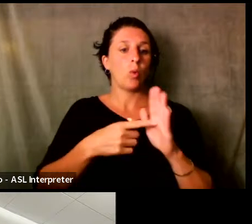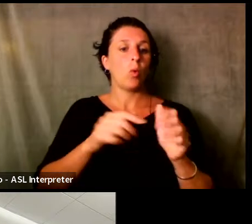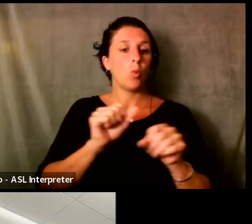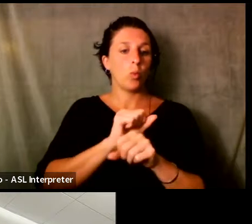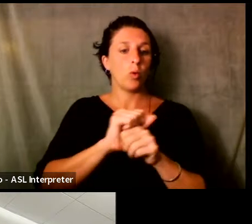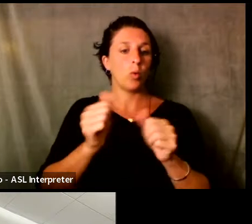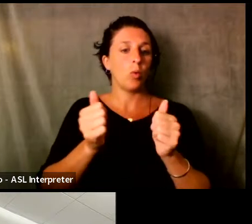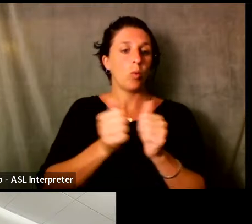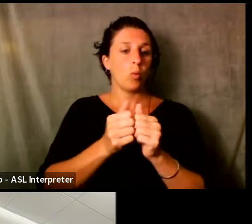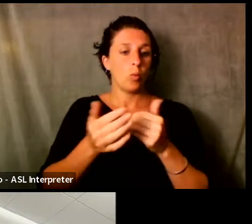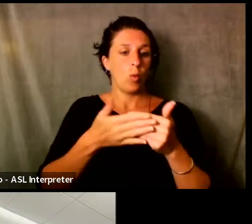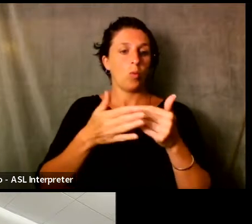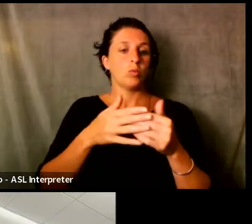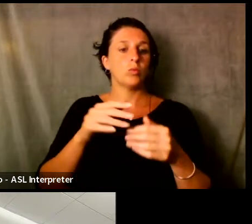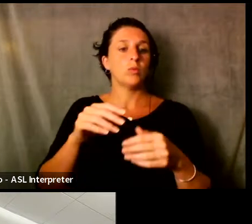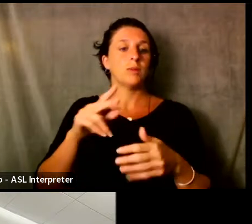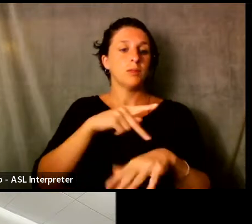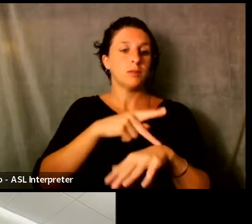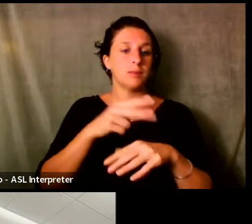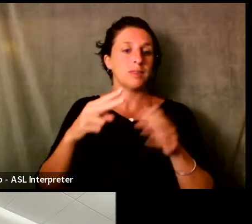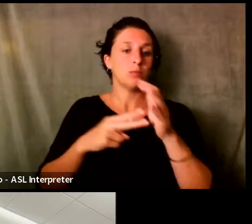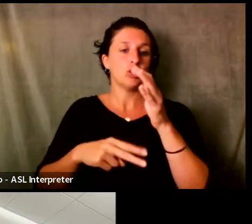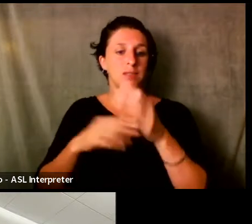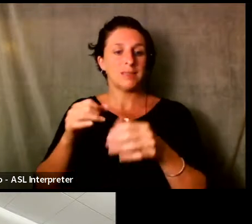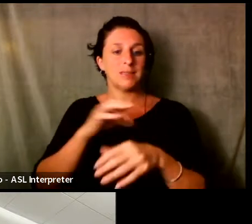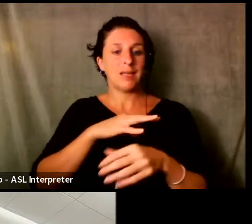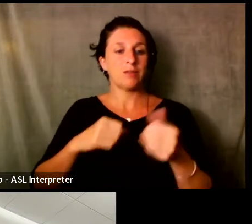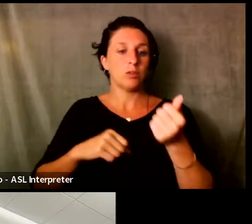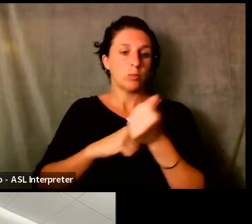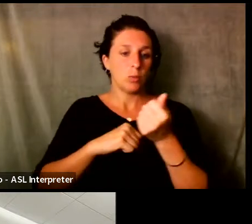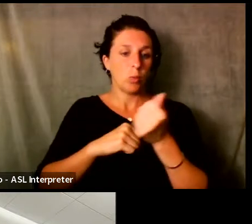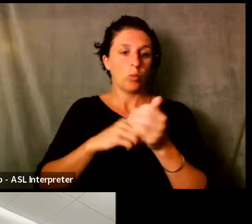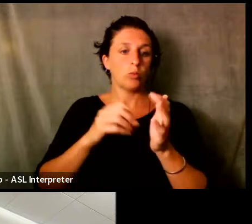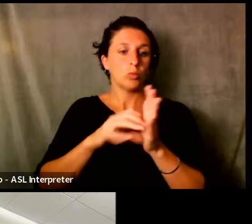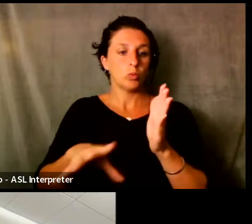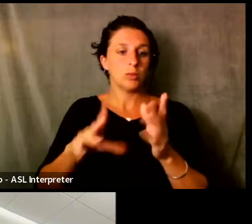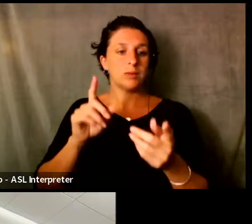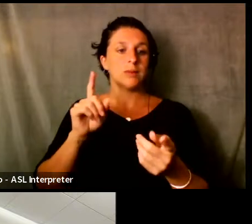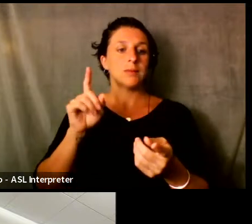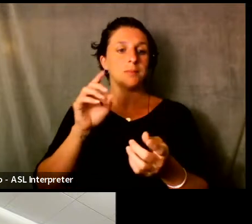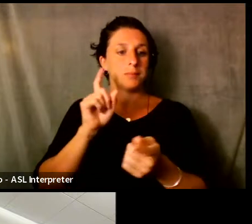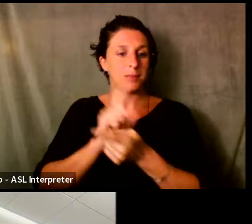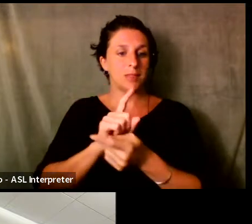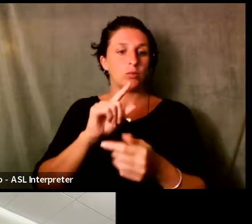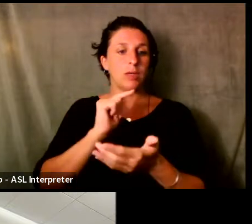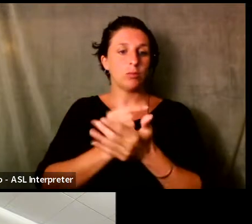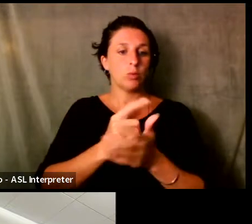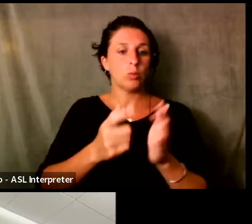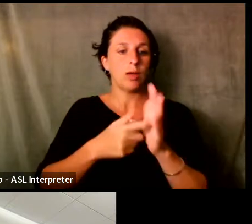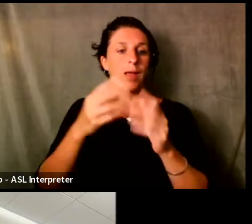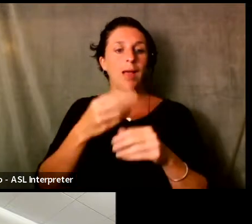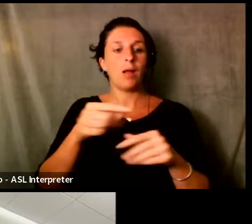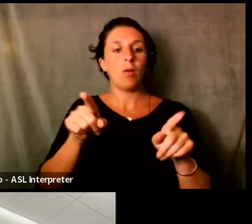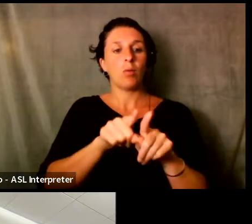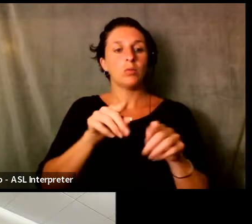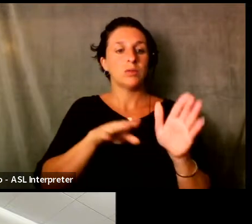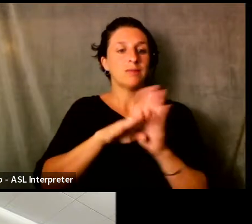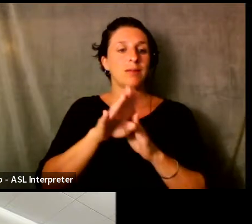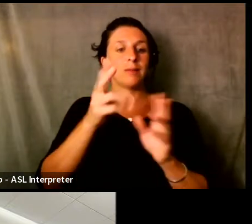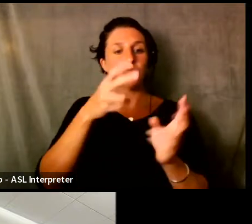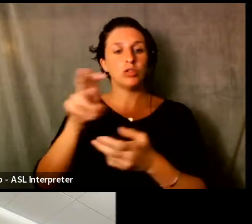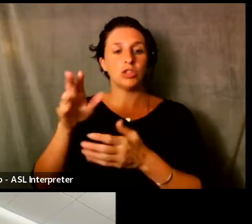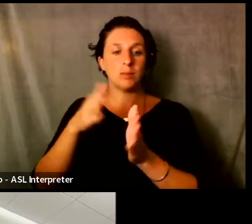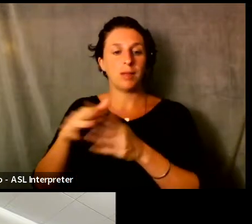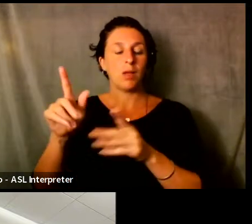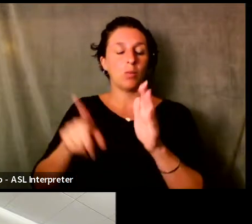Bridge staff to support students in meeting graduation requirements, but also developing a transition plan once they